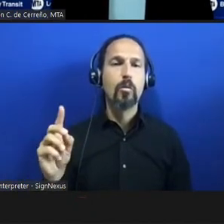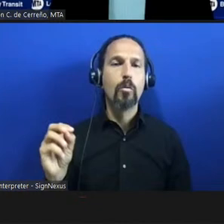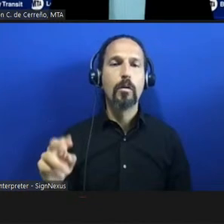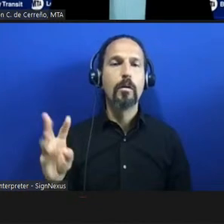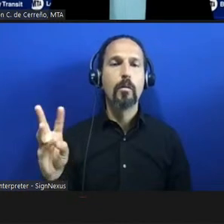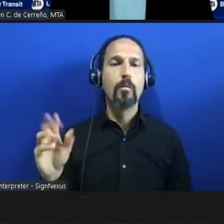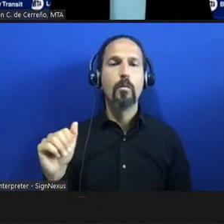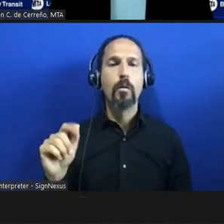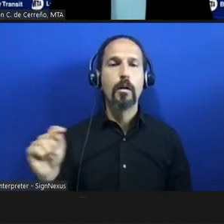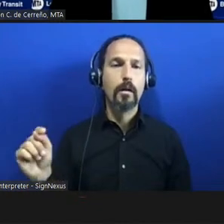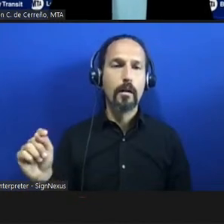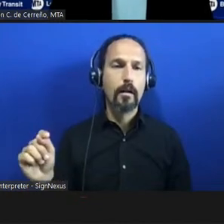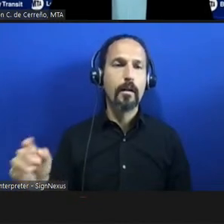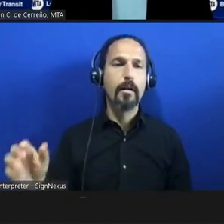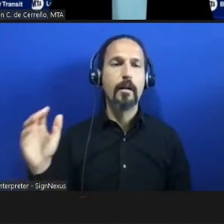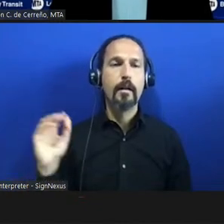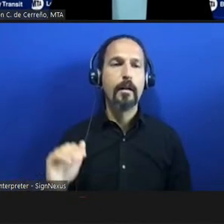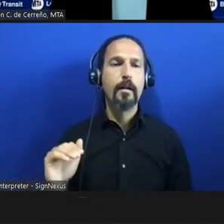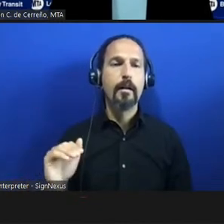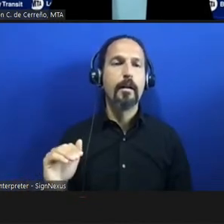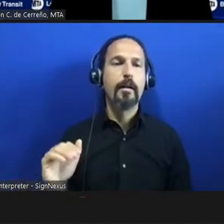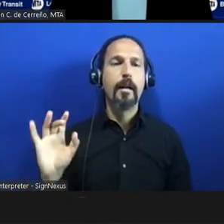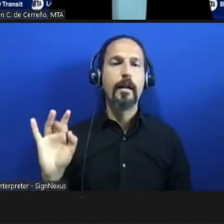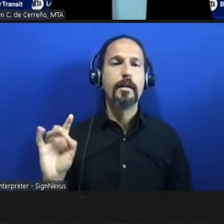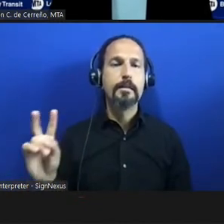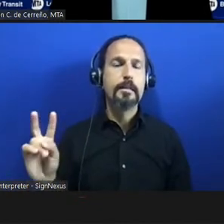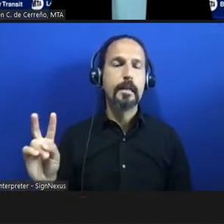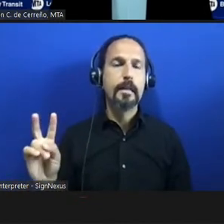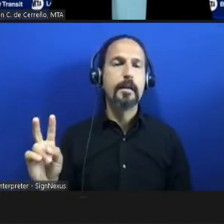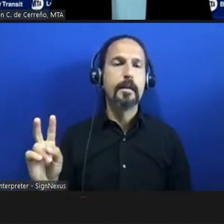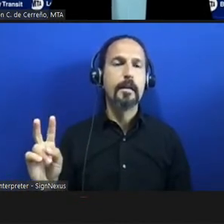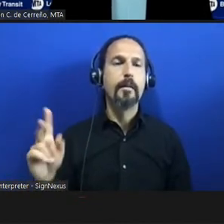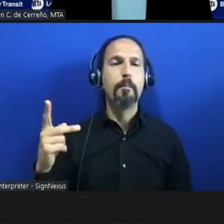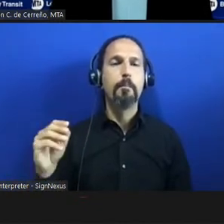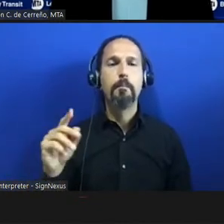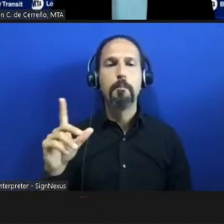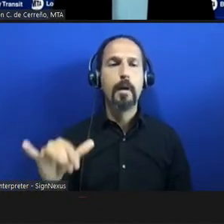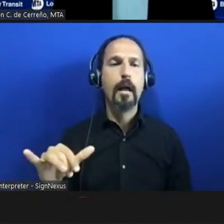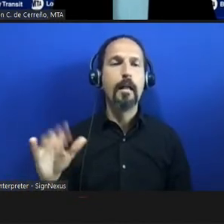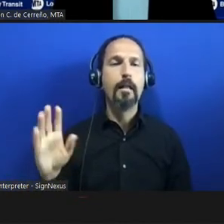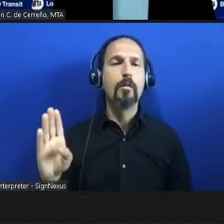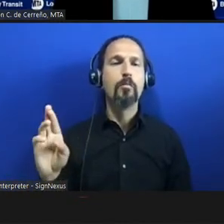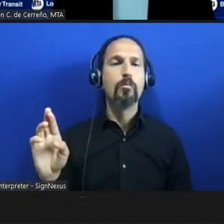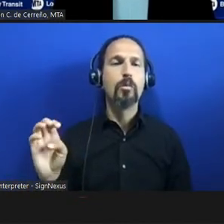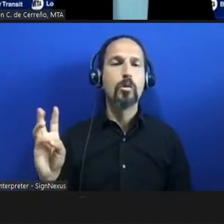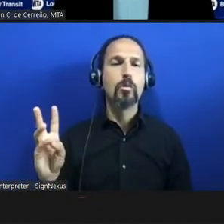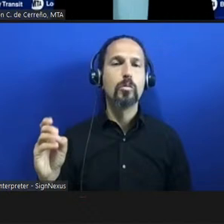watt fought by our 82nd speaker on the list Polly Brewster